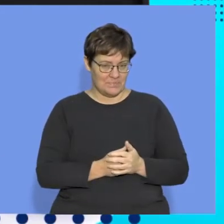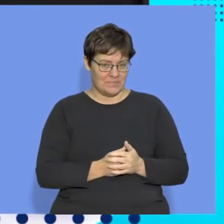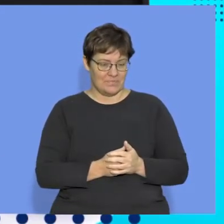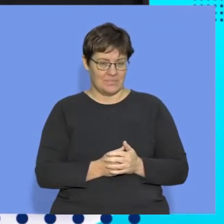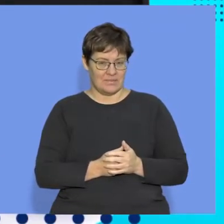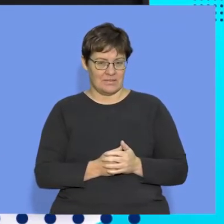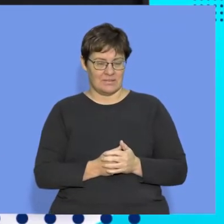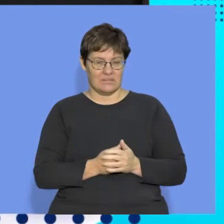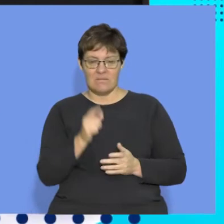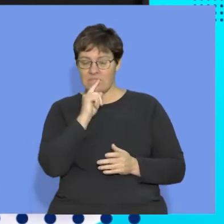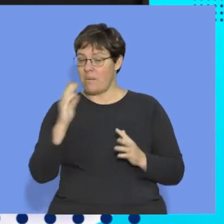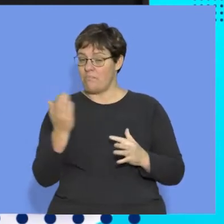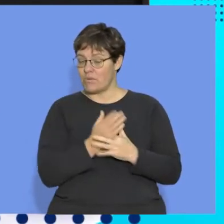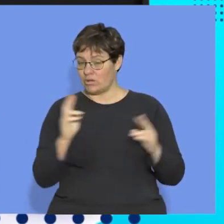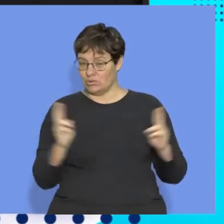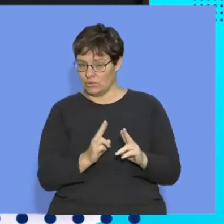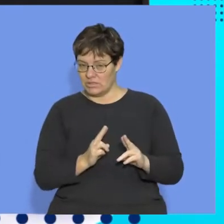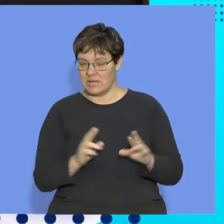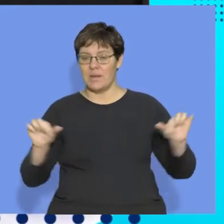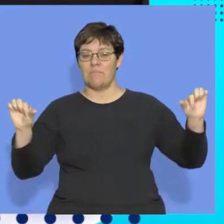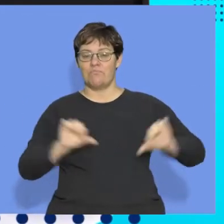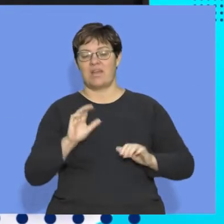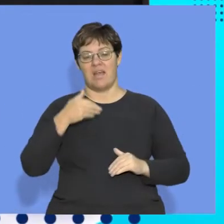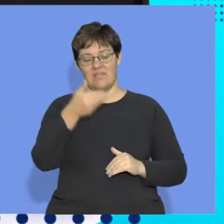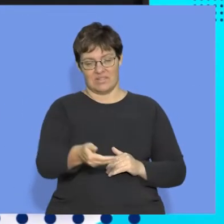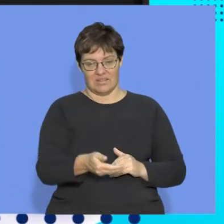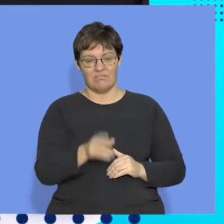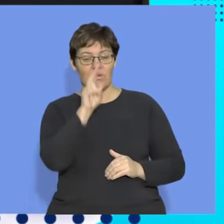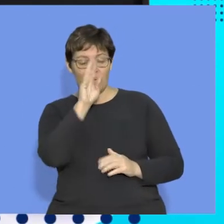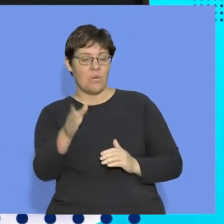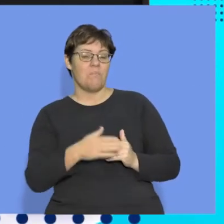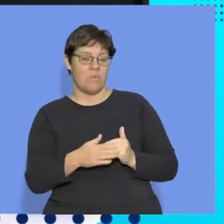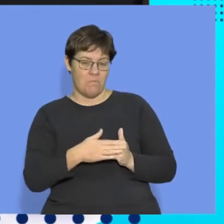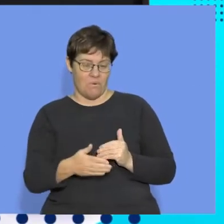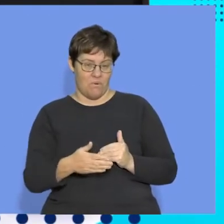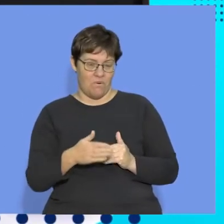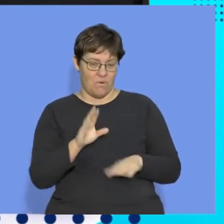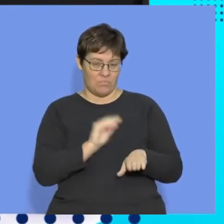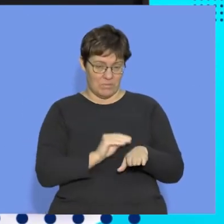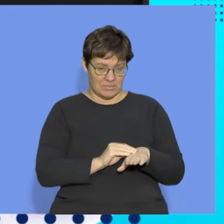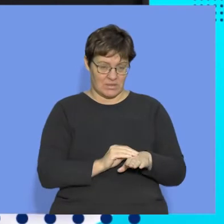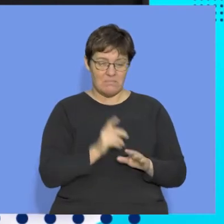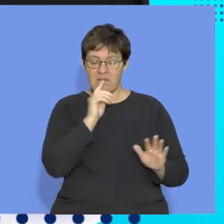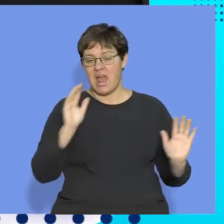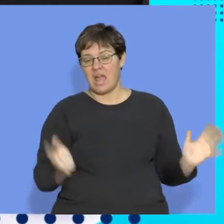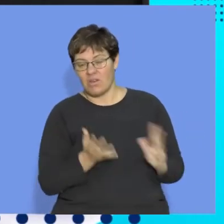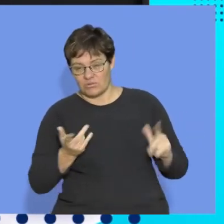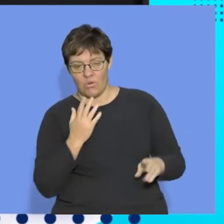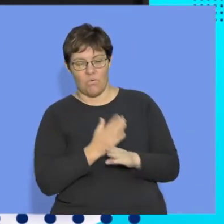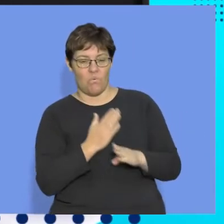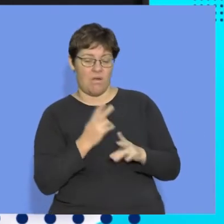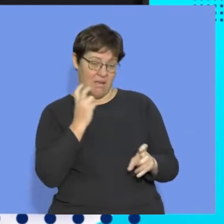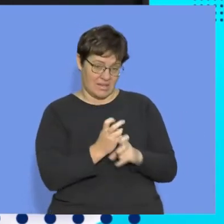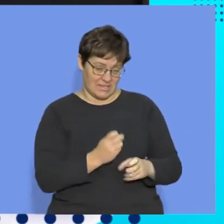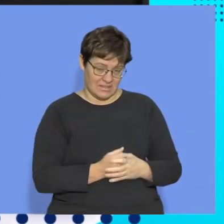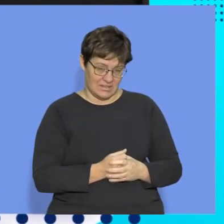guys, fantastic. We'll take a short break, and when we come back after the short break, we'll look at more problems. And we encourage you to